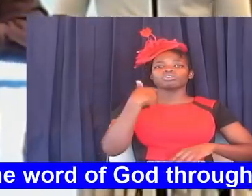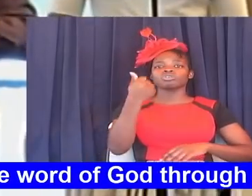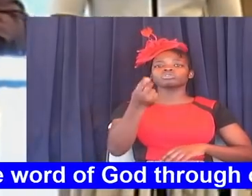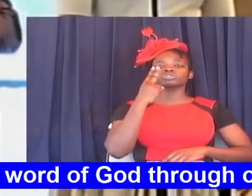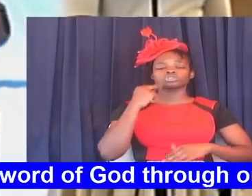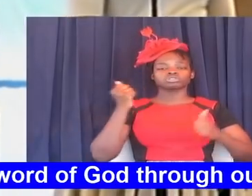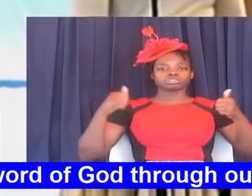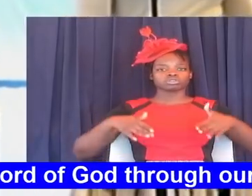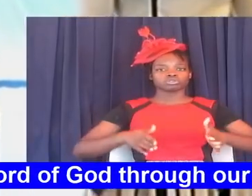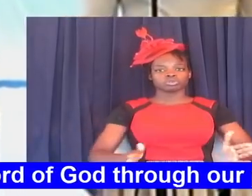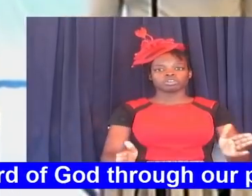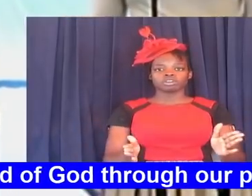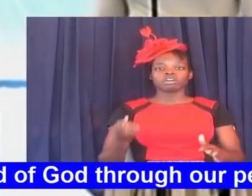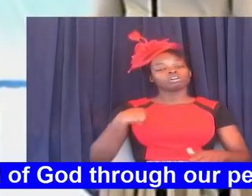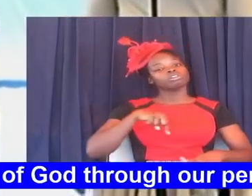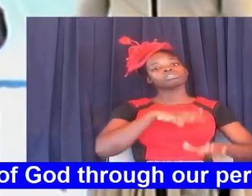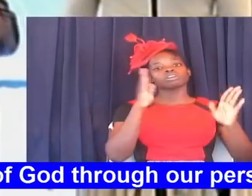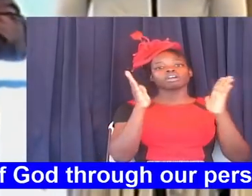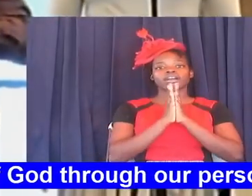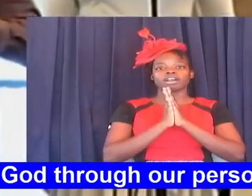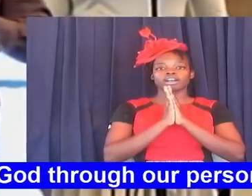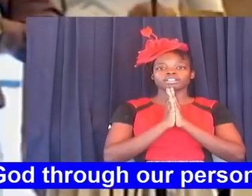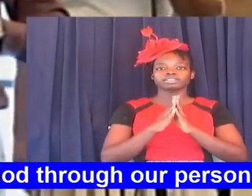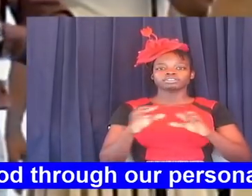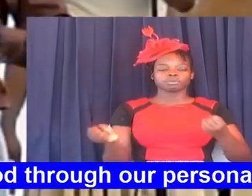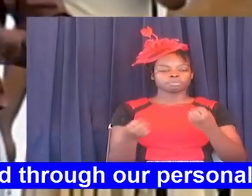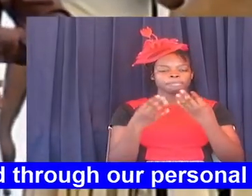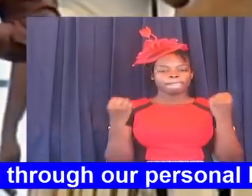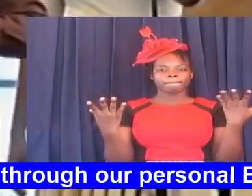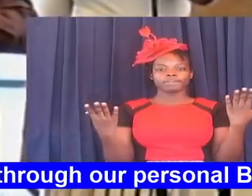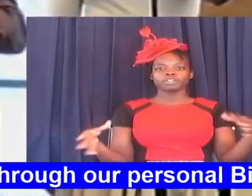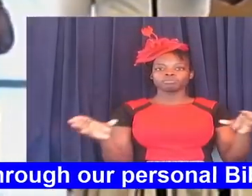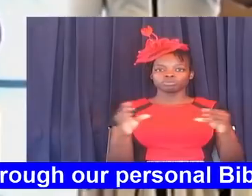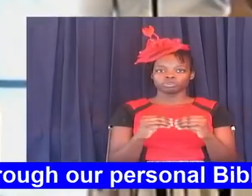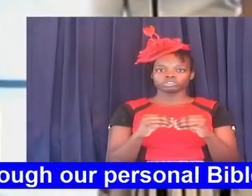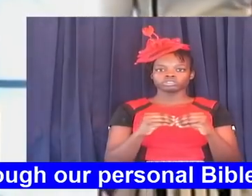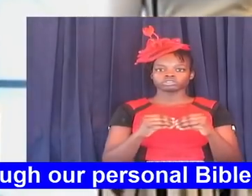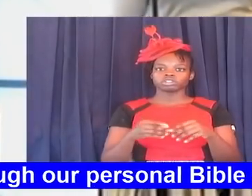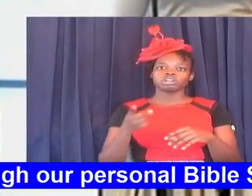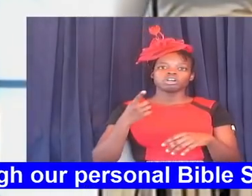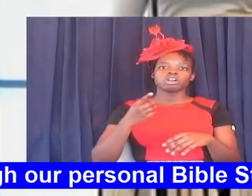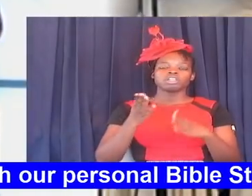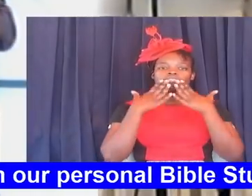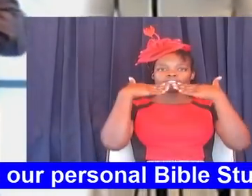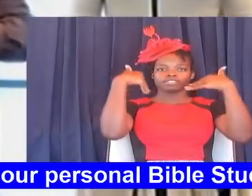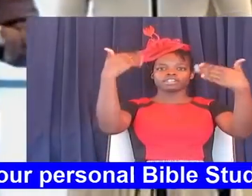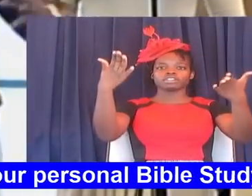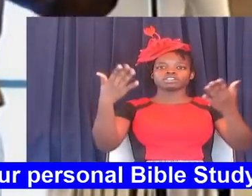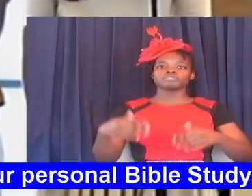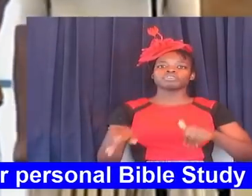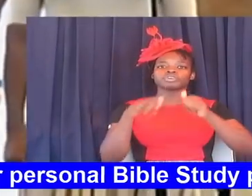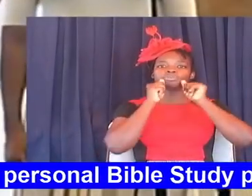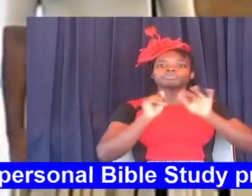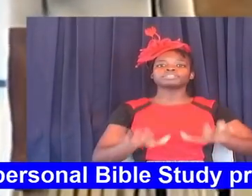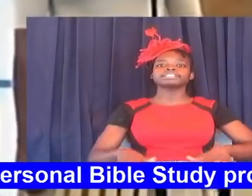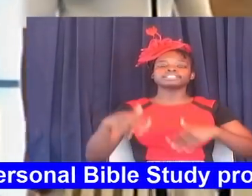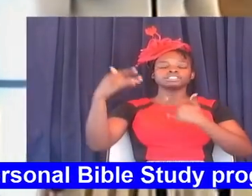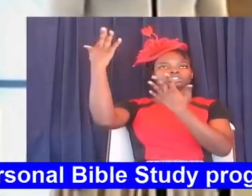and more. In Jesus' name, we thank you for your blessings. We thank you for your mercies. We thank you for your